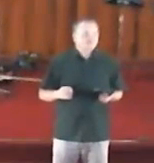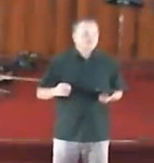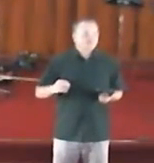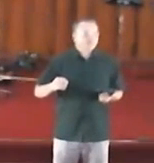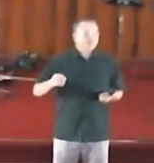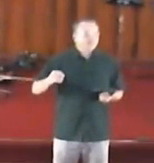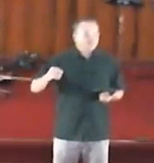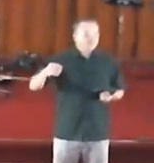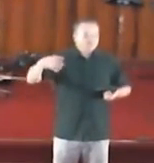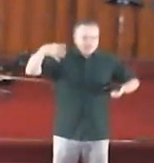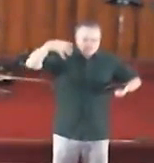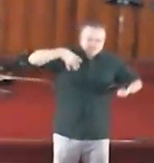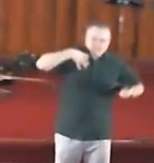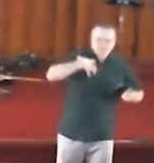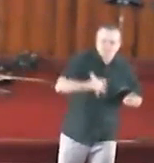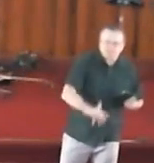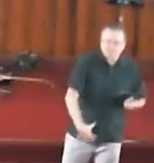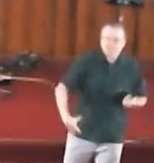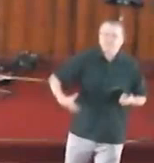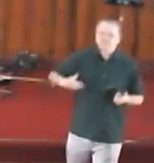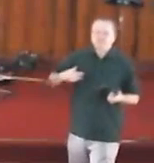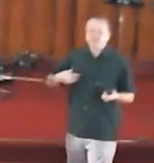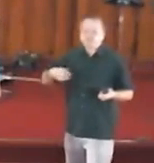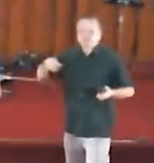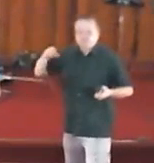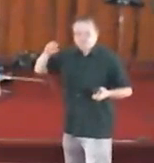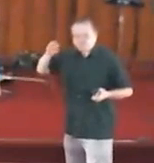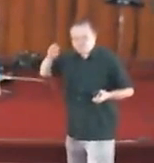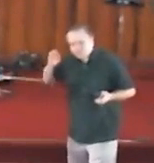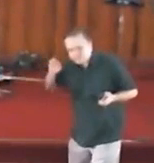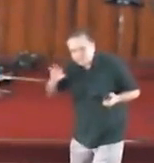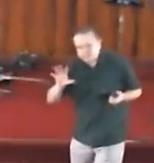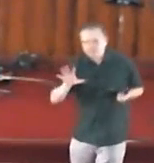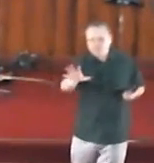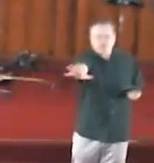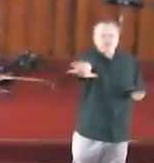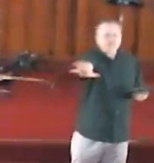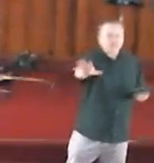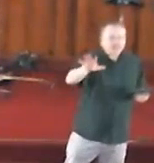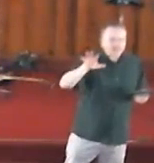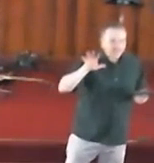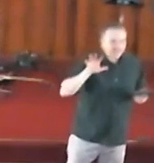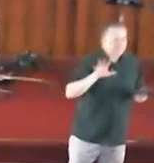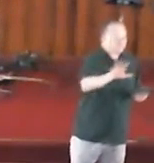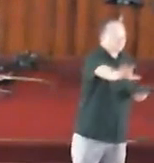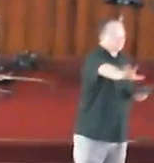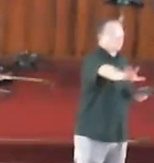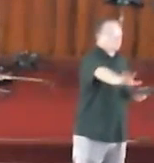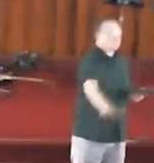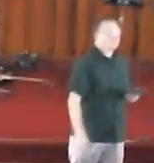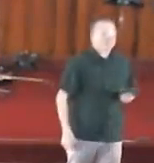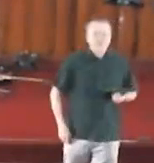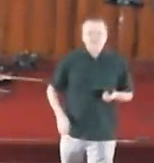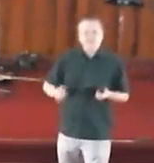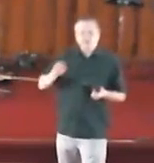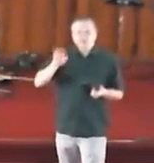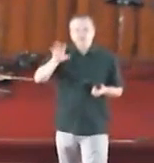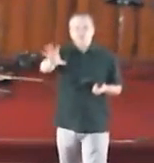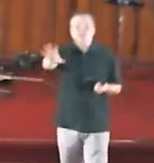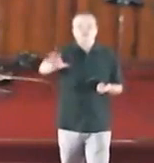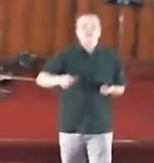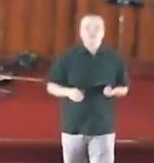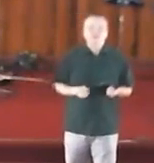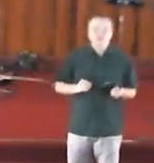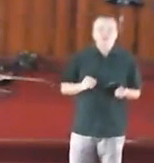know God. Primero es una transformación interna y después es una exhibición externa para que